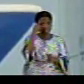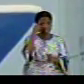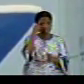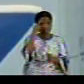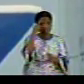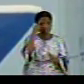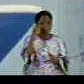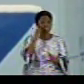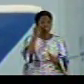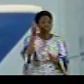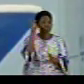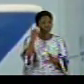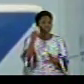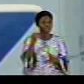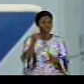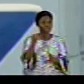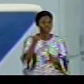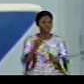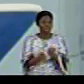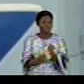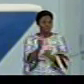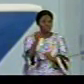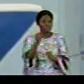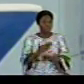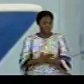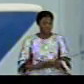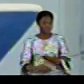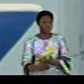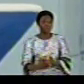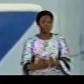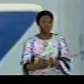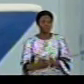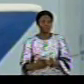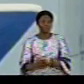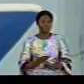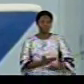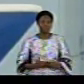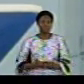was about to deliver a full-blown baby.